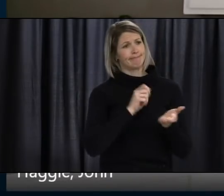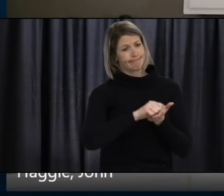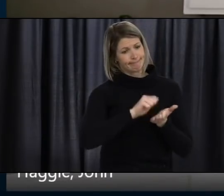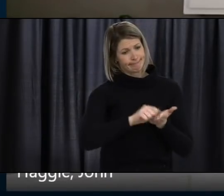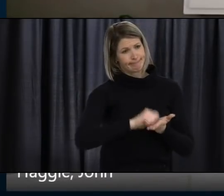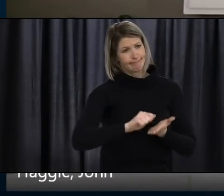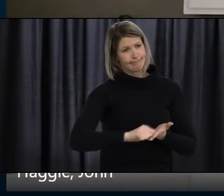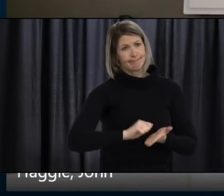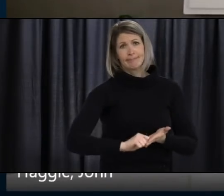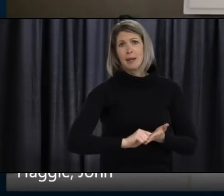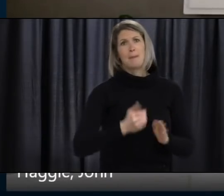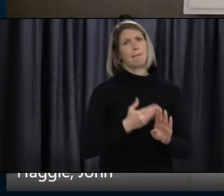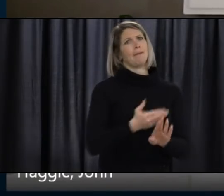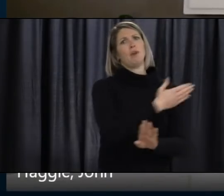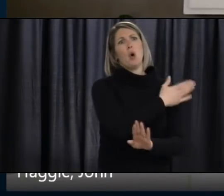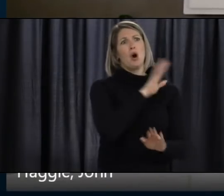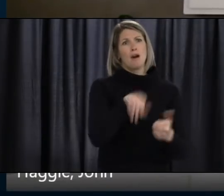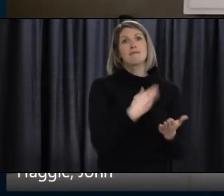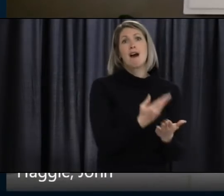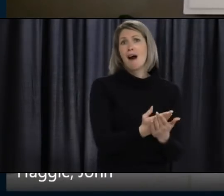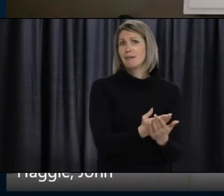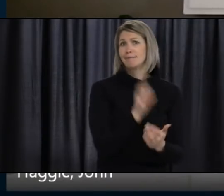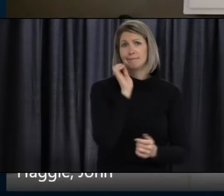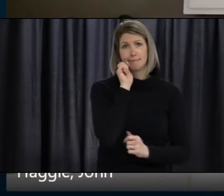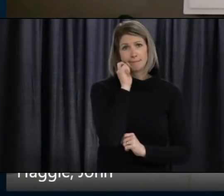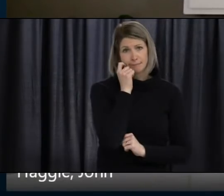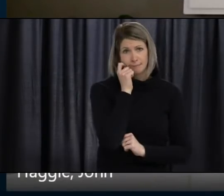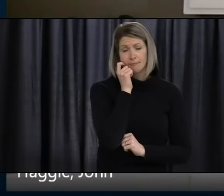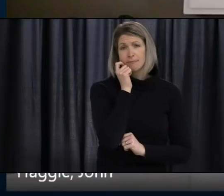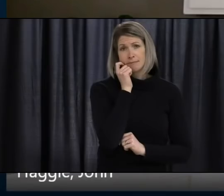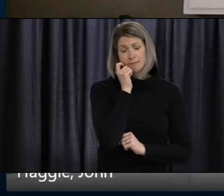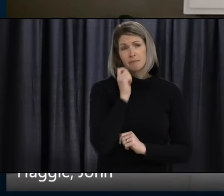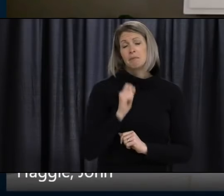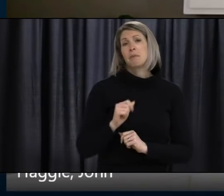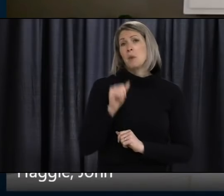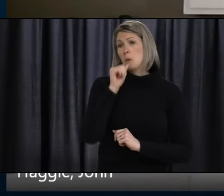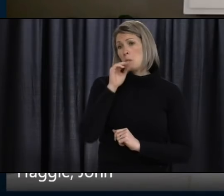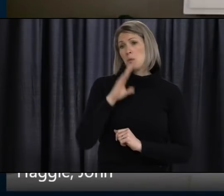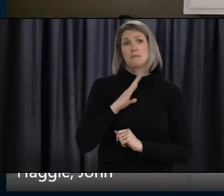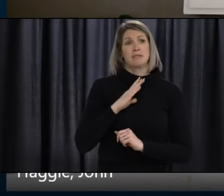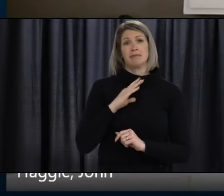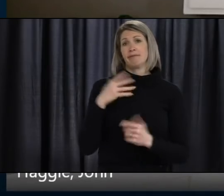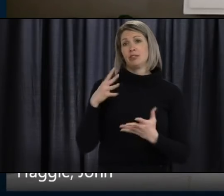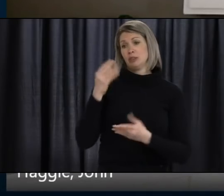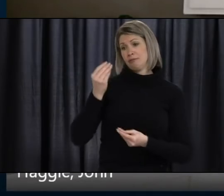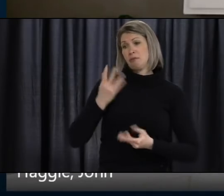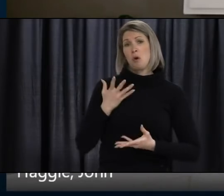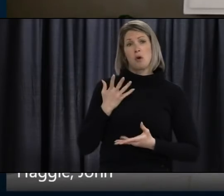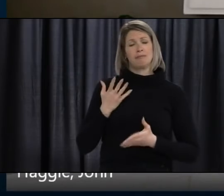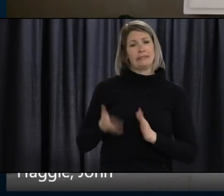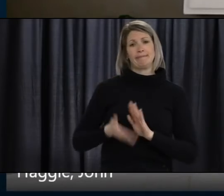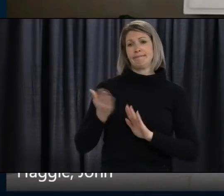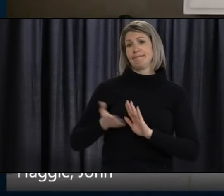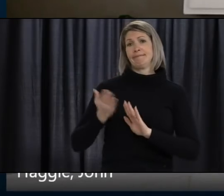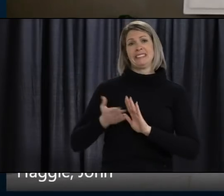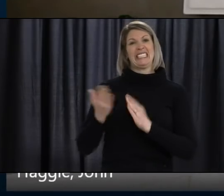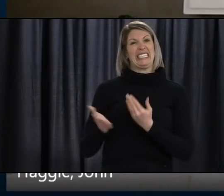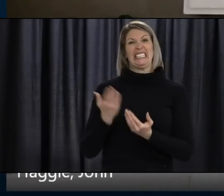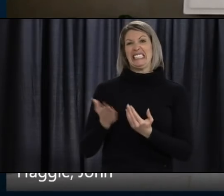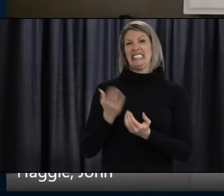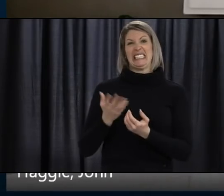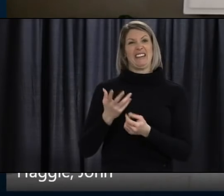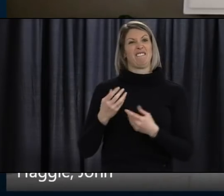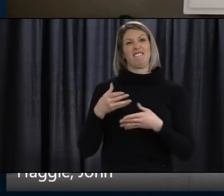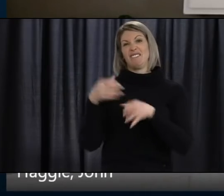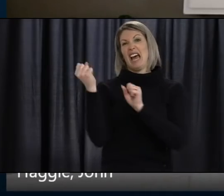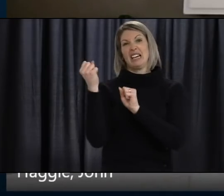beforehand. And apart from making her eyes water, she described it as a very efficient process and not one to to be at all